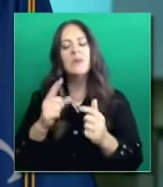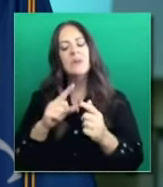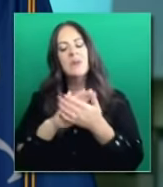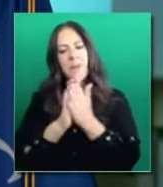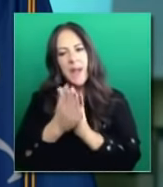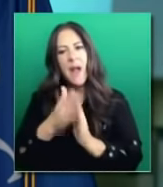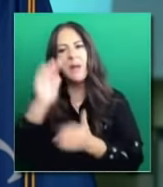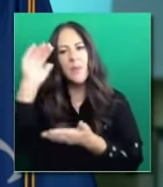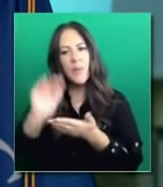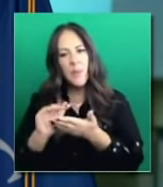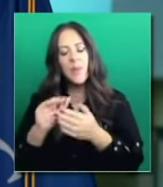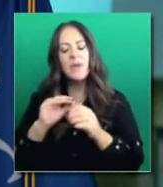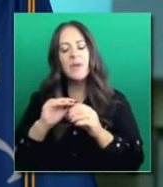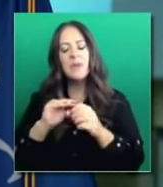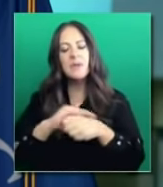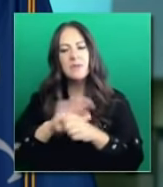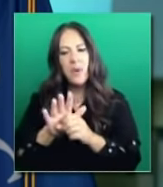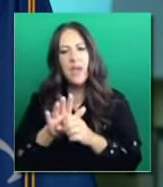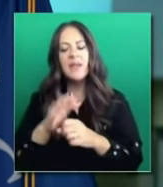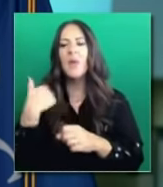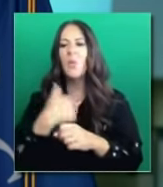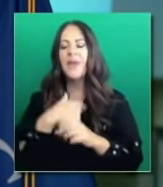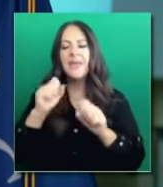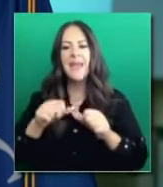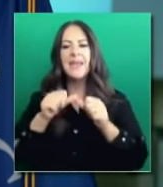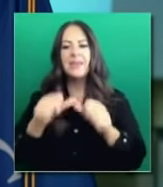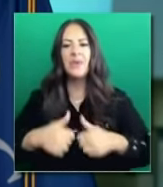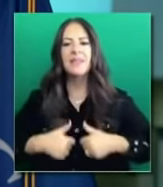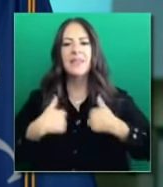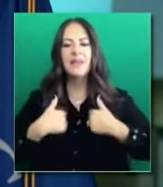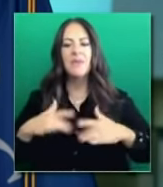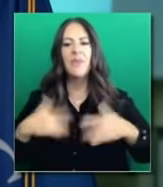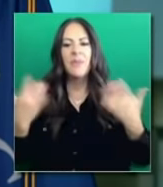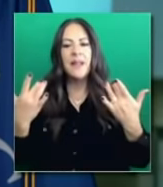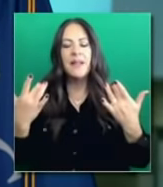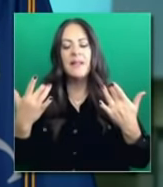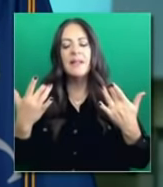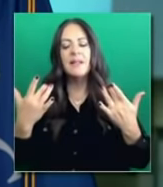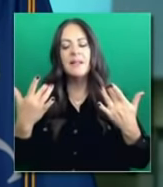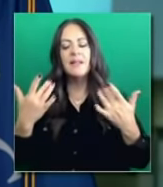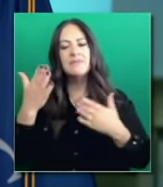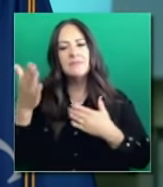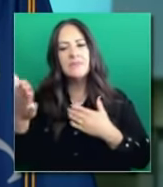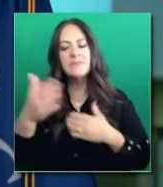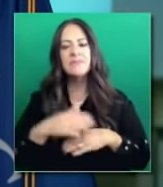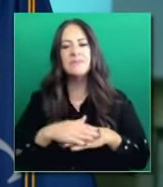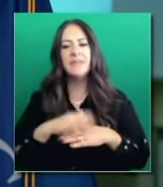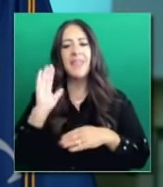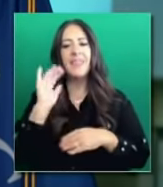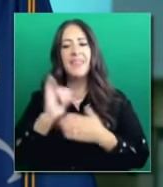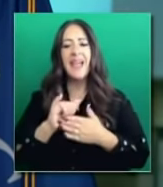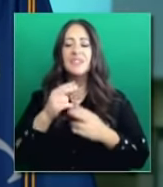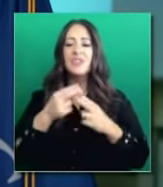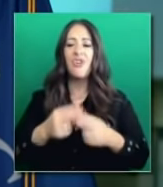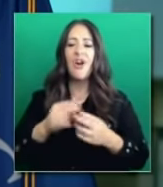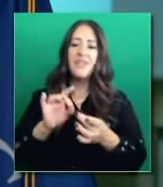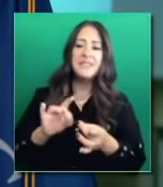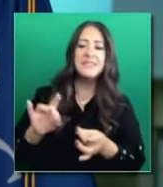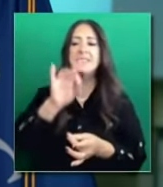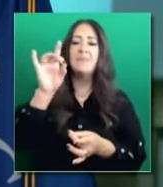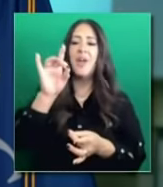our lives out loud into the future. And so it's in that spirit of optimism, the dynamism that the superintendent was